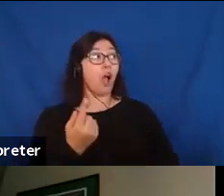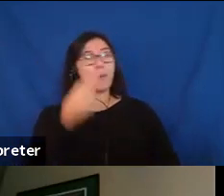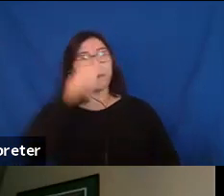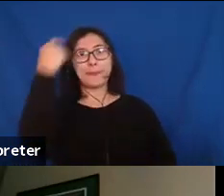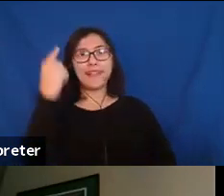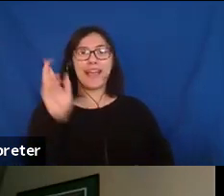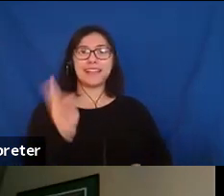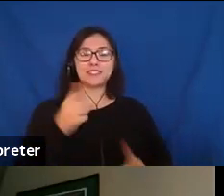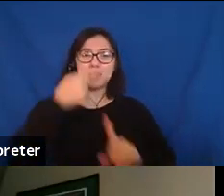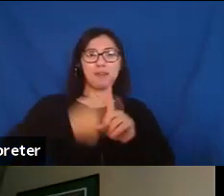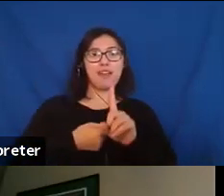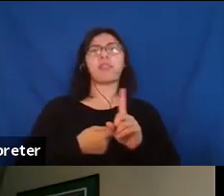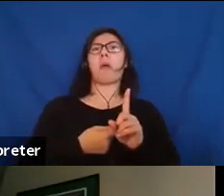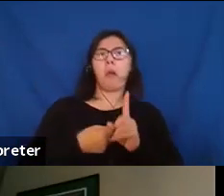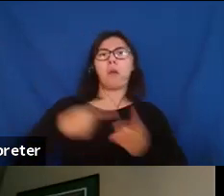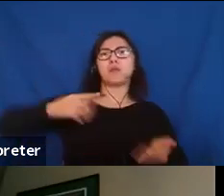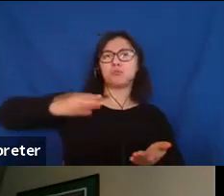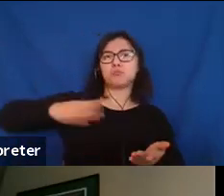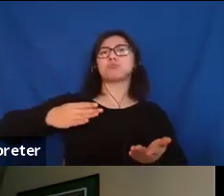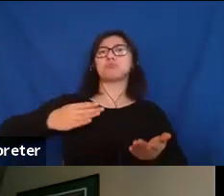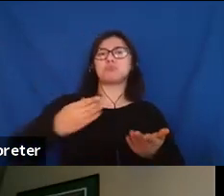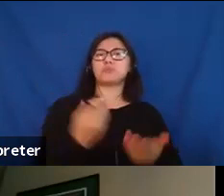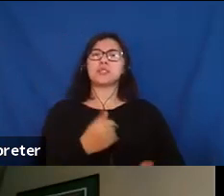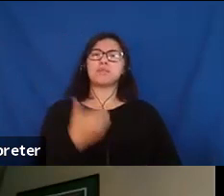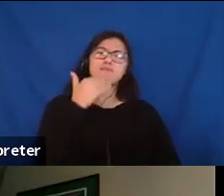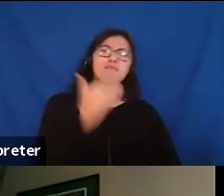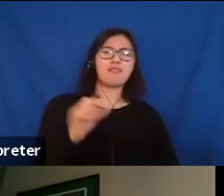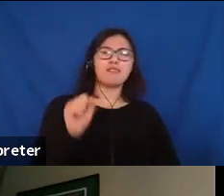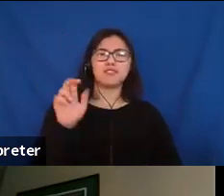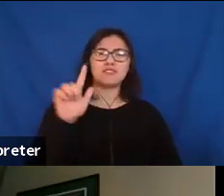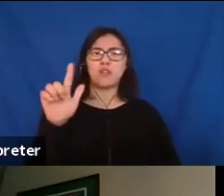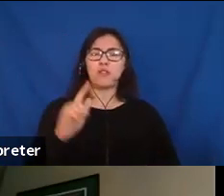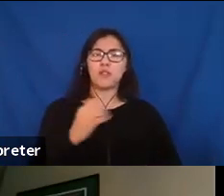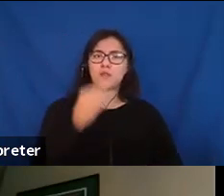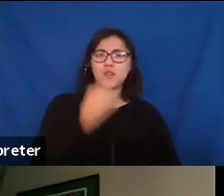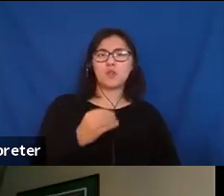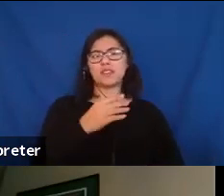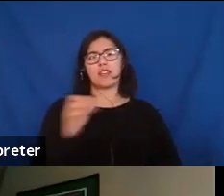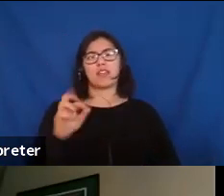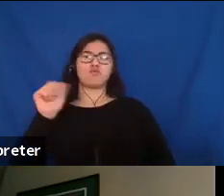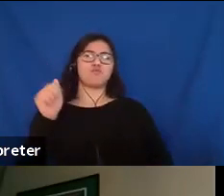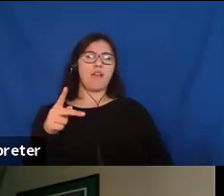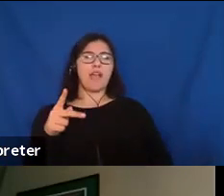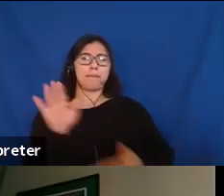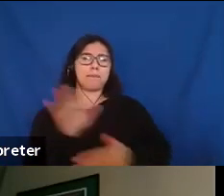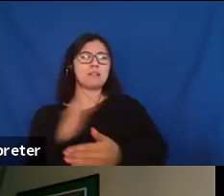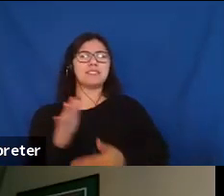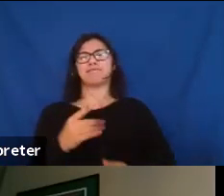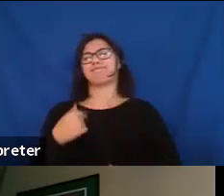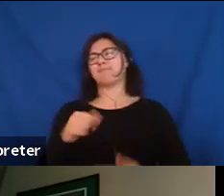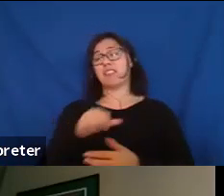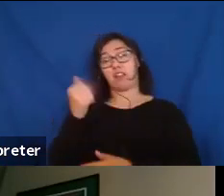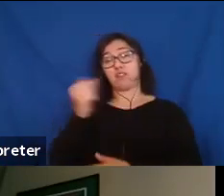soul food. Kat replies saying, I don't like rap music. It's all a bunch of misogyny. And can we have some vegan